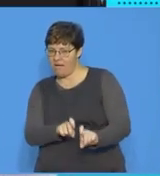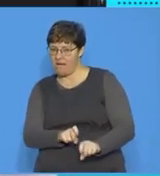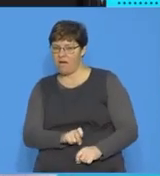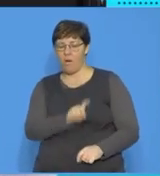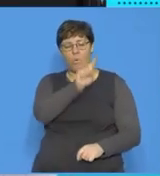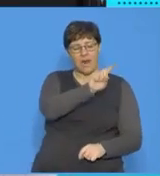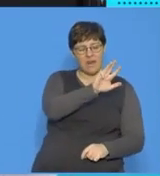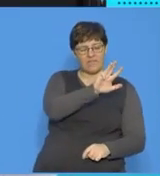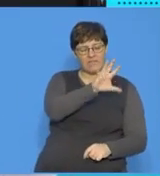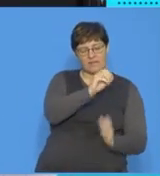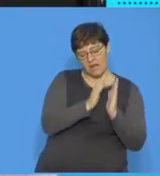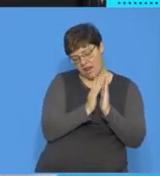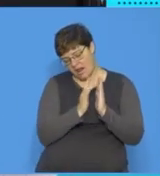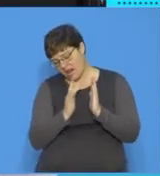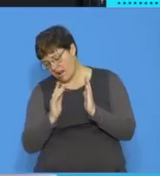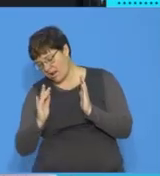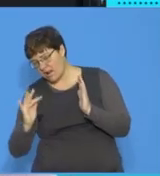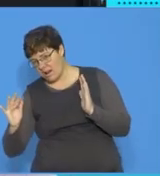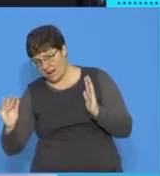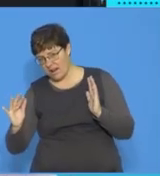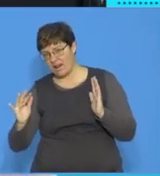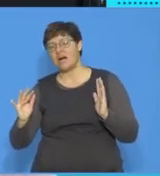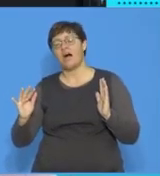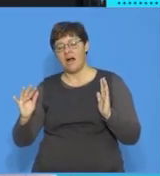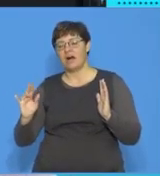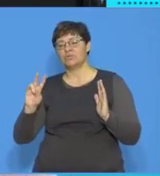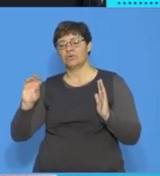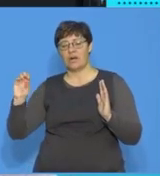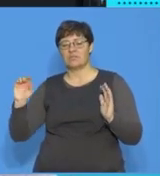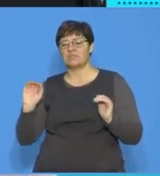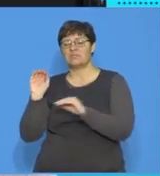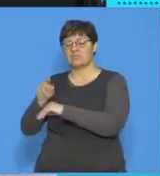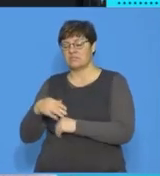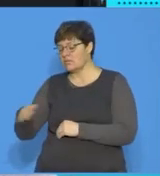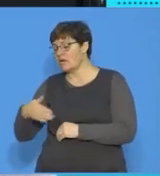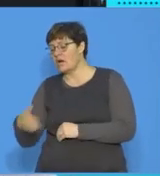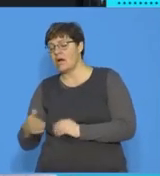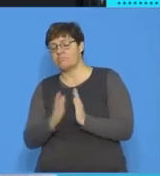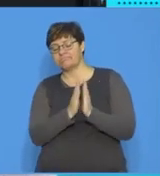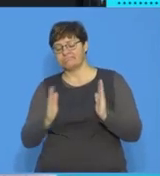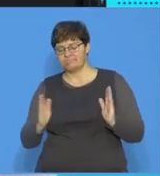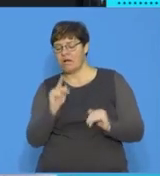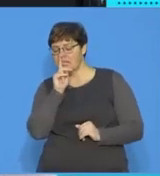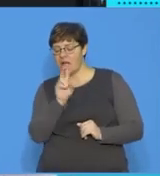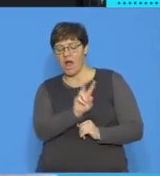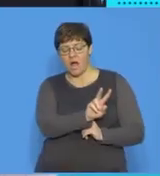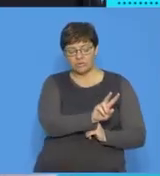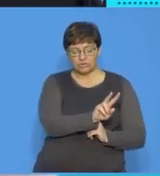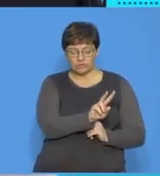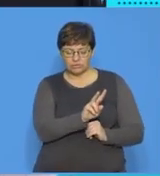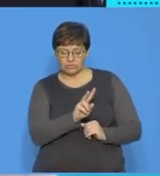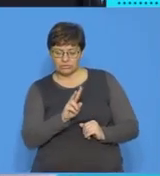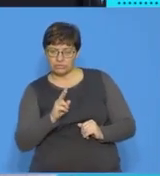to year to year to see how the South African population has changed over